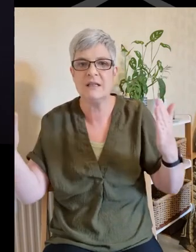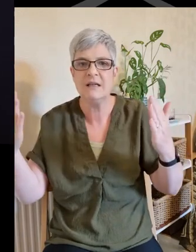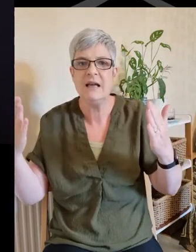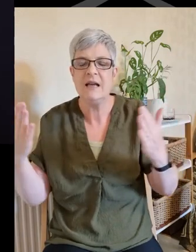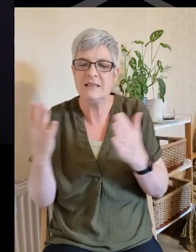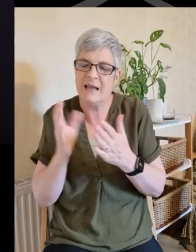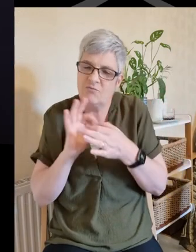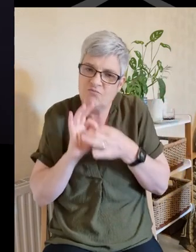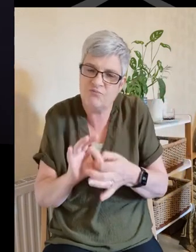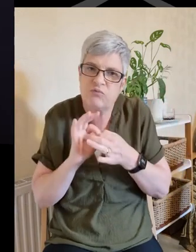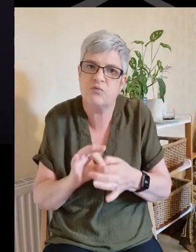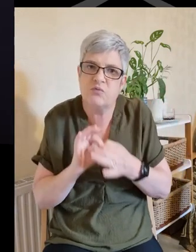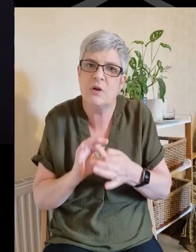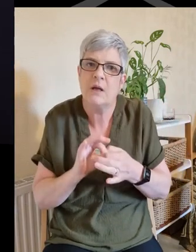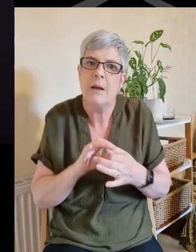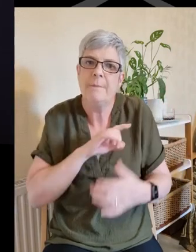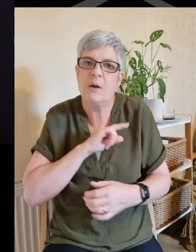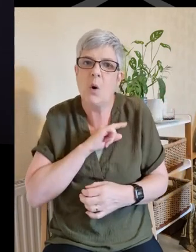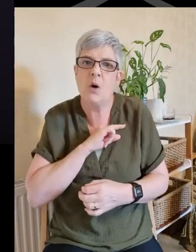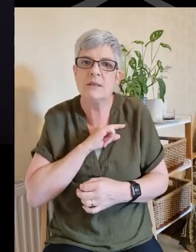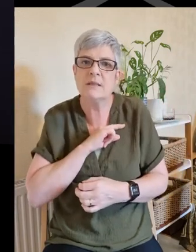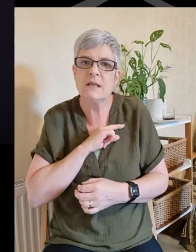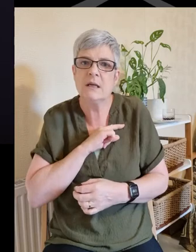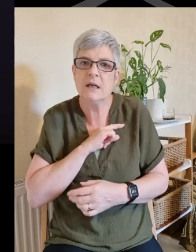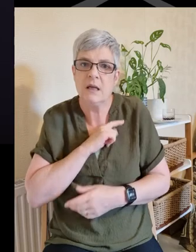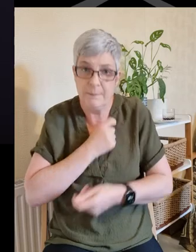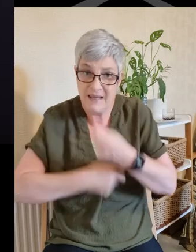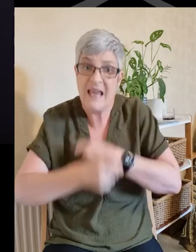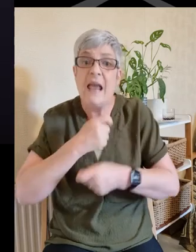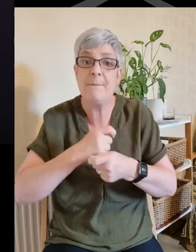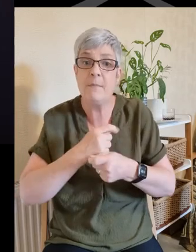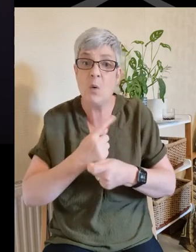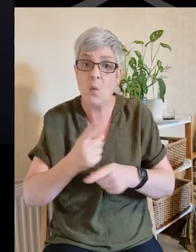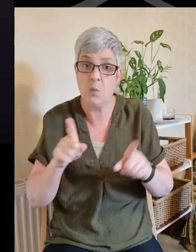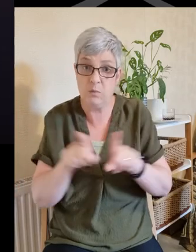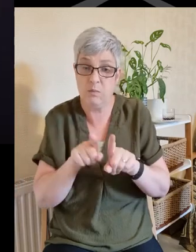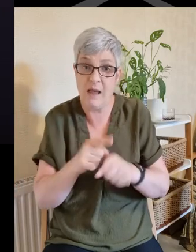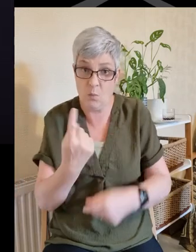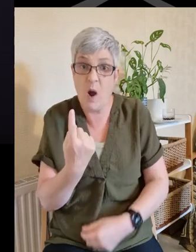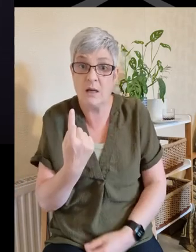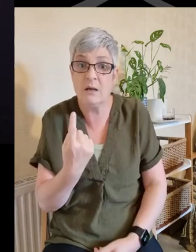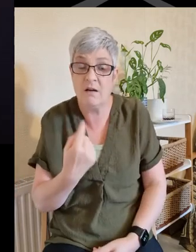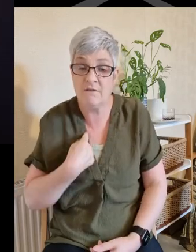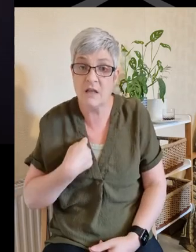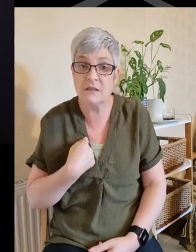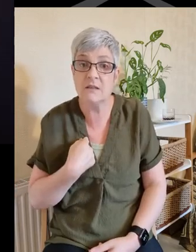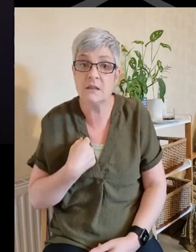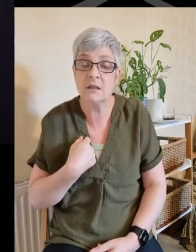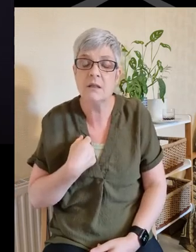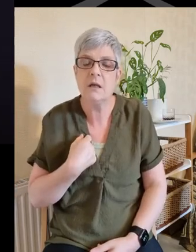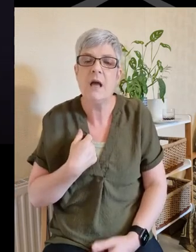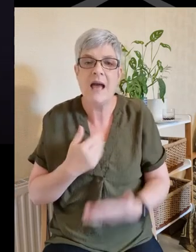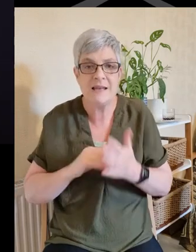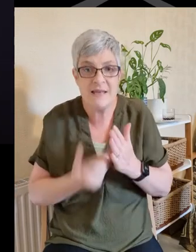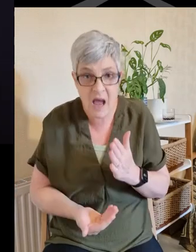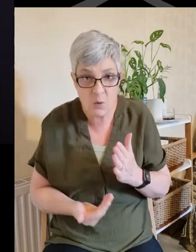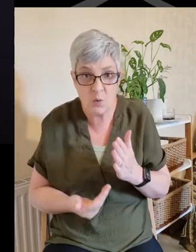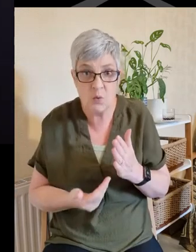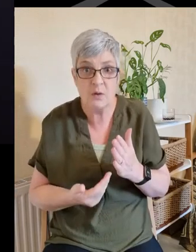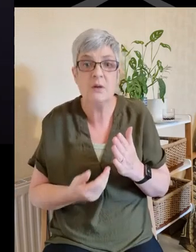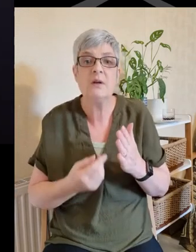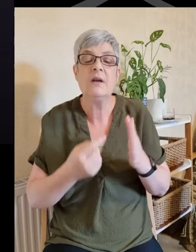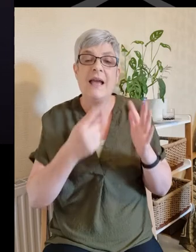to humanity when he became one of us in Jesus of Nazareth. And now, more than Ezekiel, we have the benefit of seeing